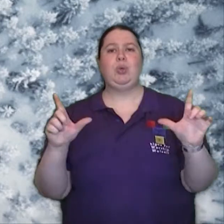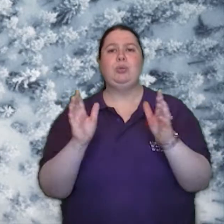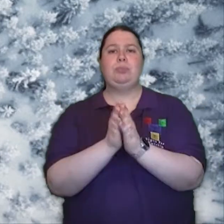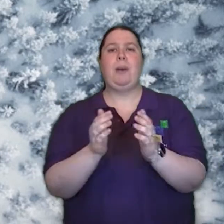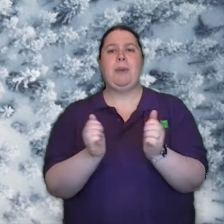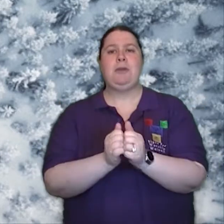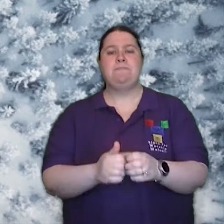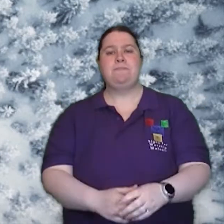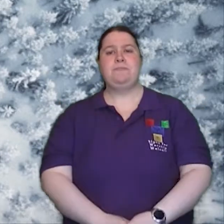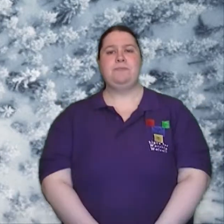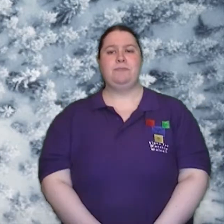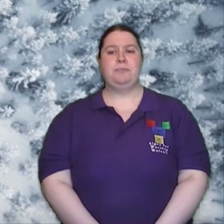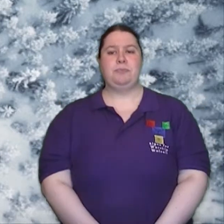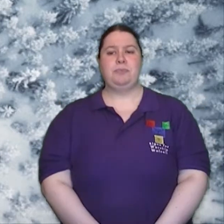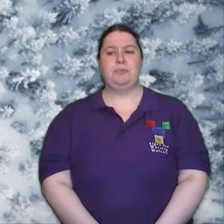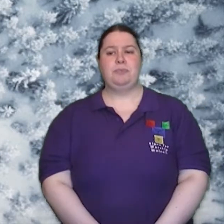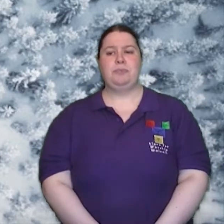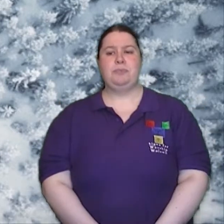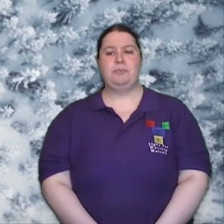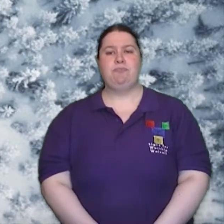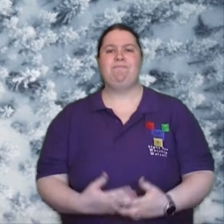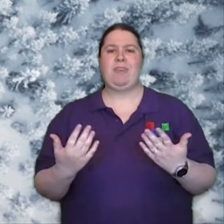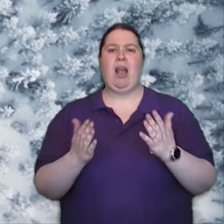Lord. Amen.